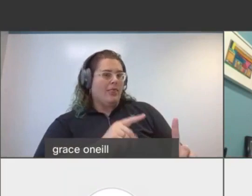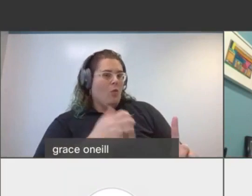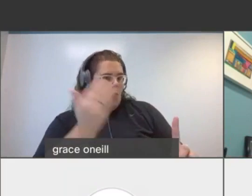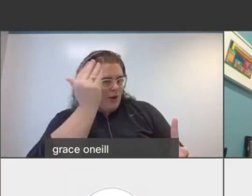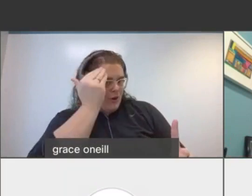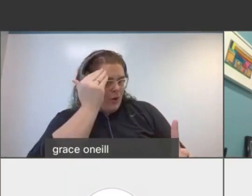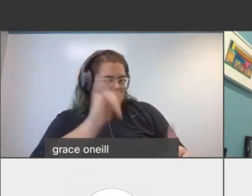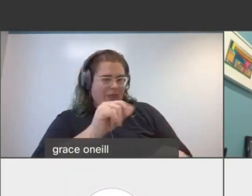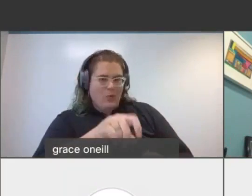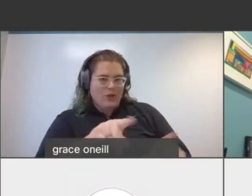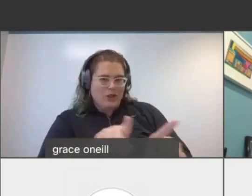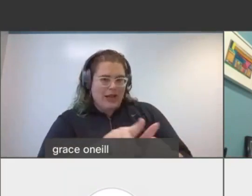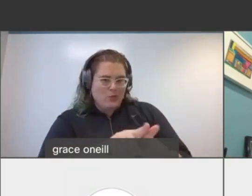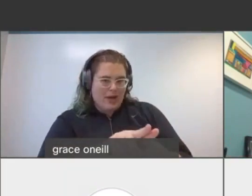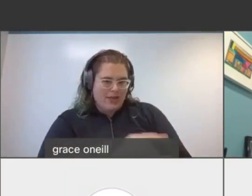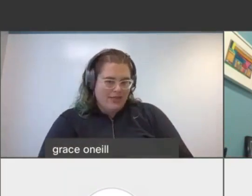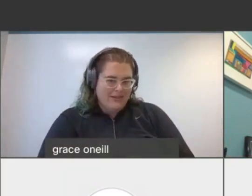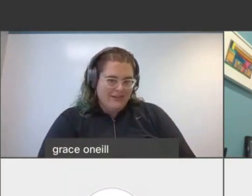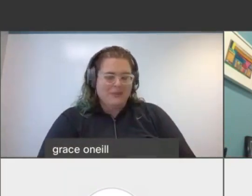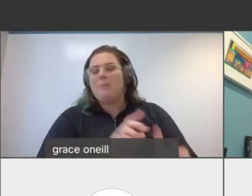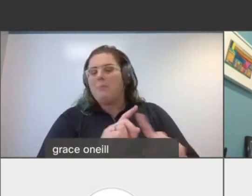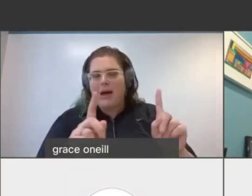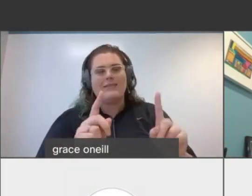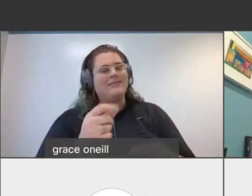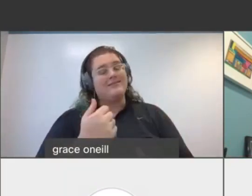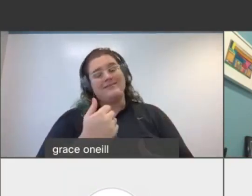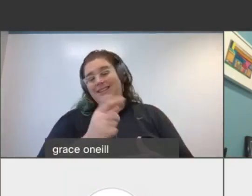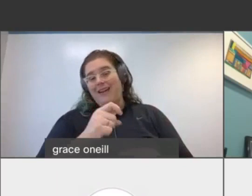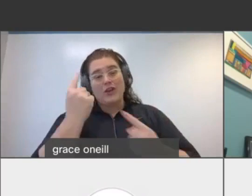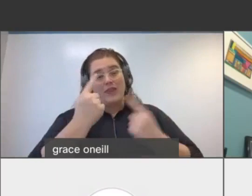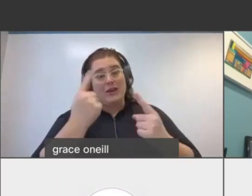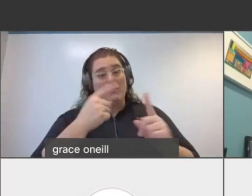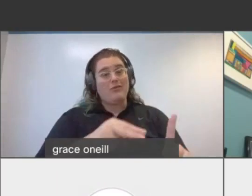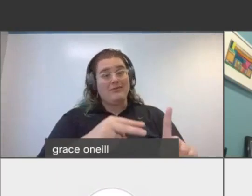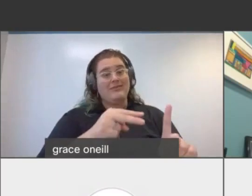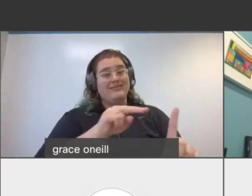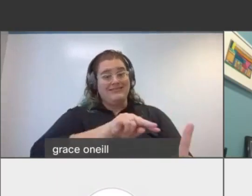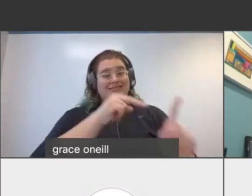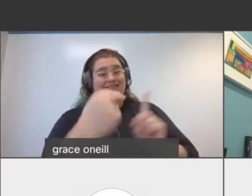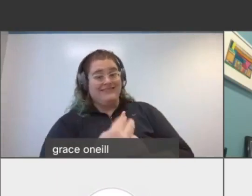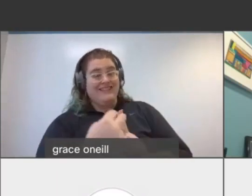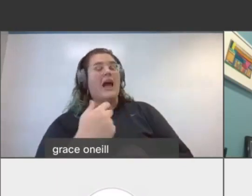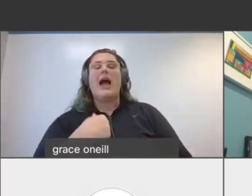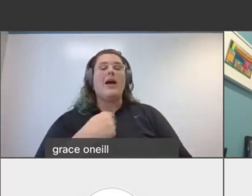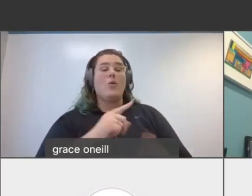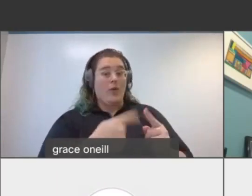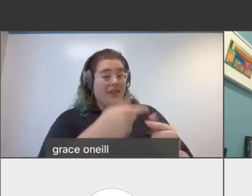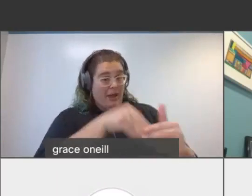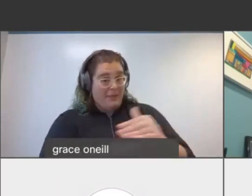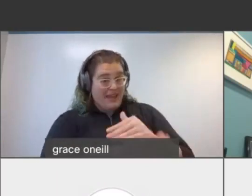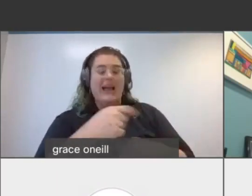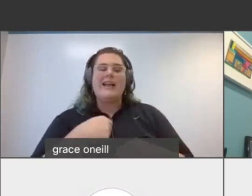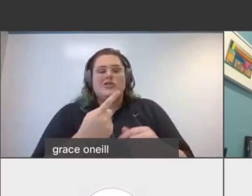question as well. But in the alternative, I just put on a mask while they're there.